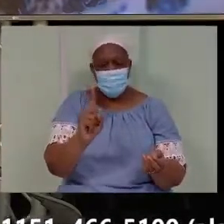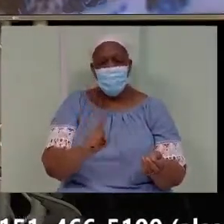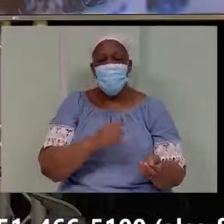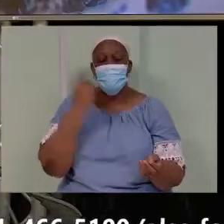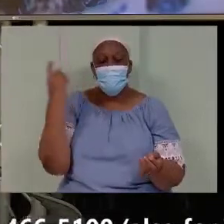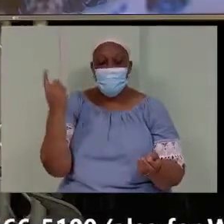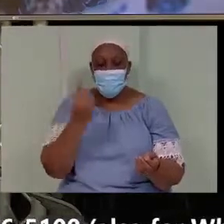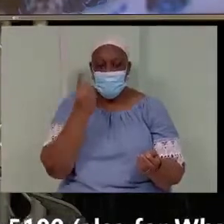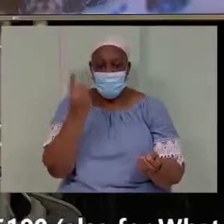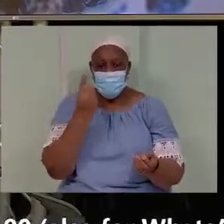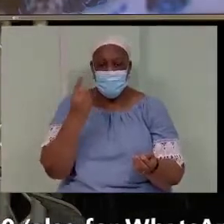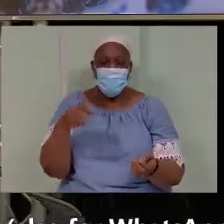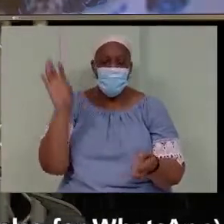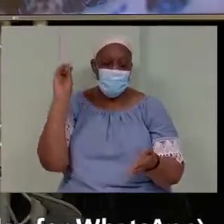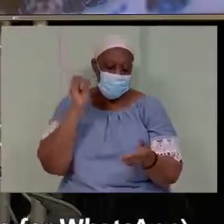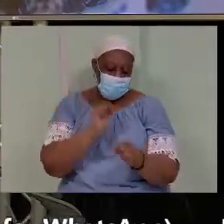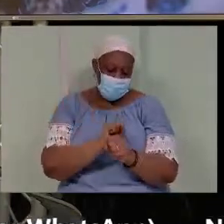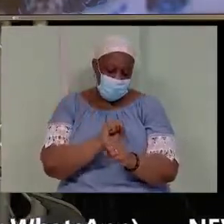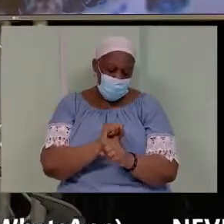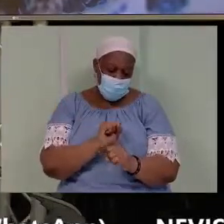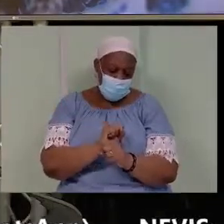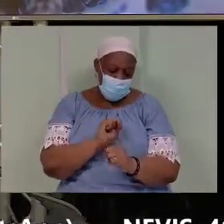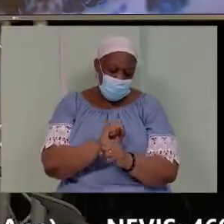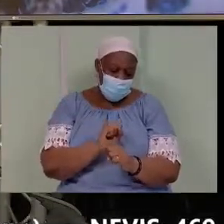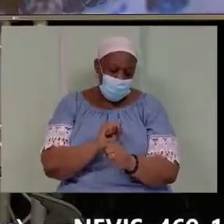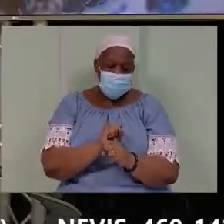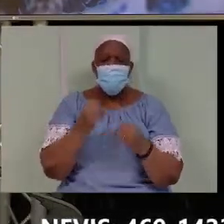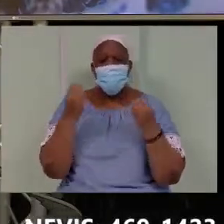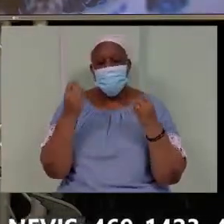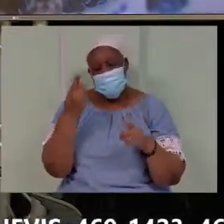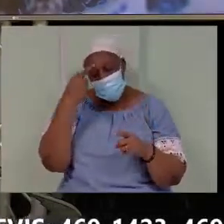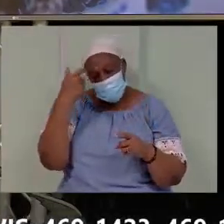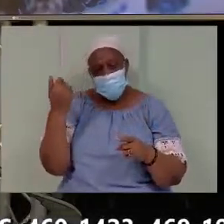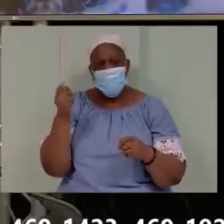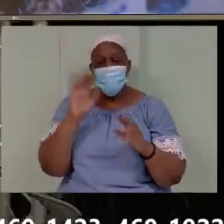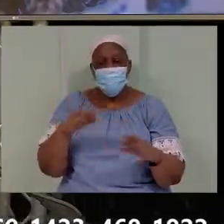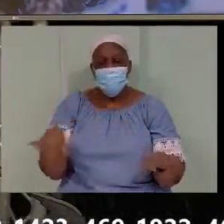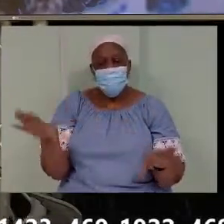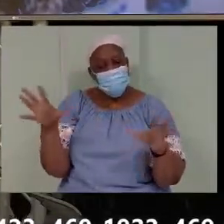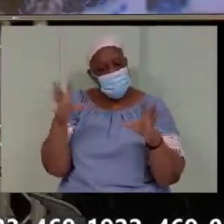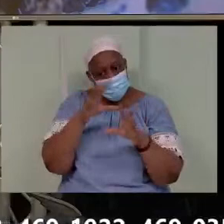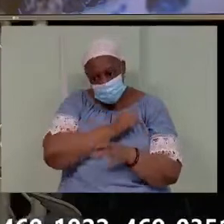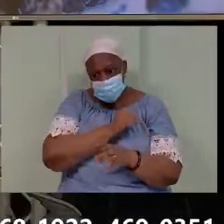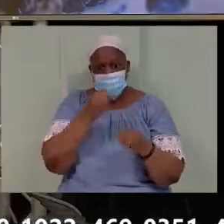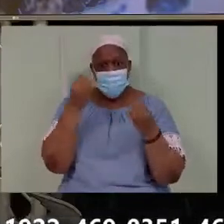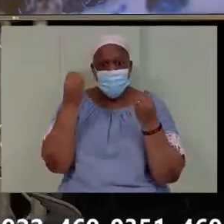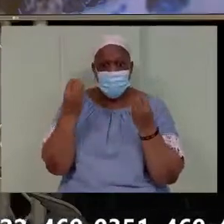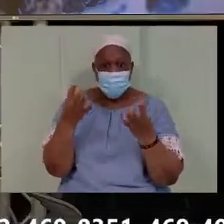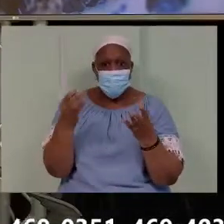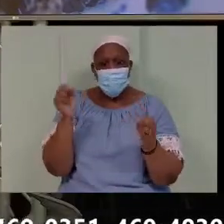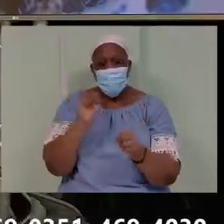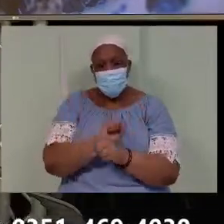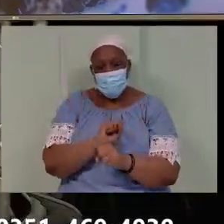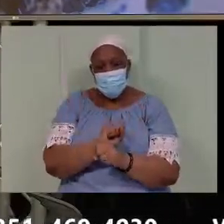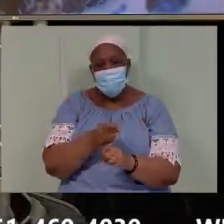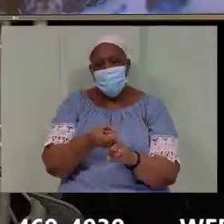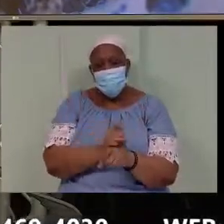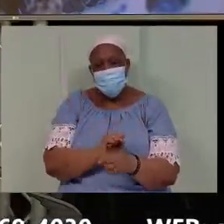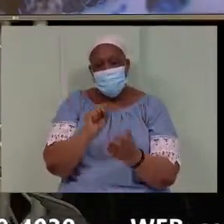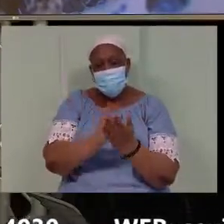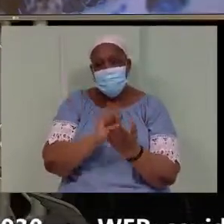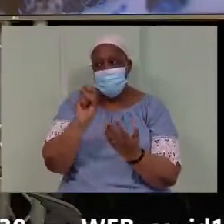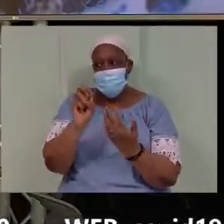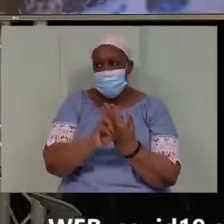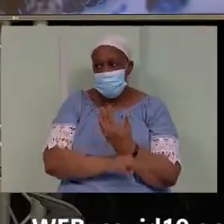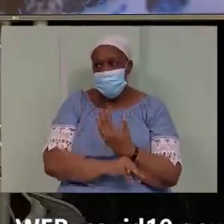having missed so much of the last academic year. There would be no assessment period.